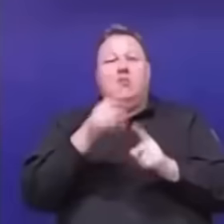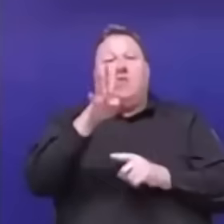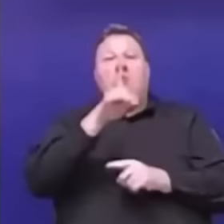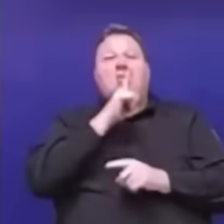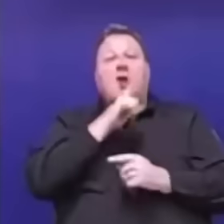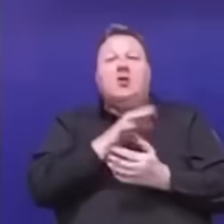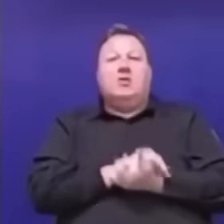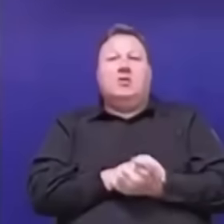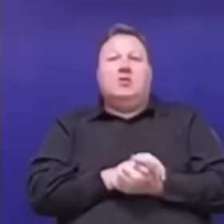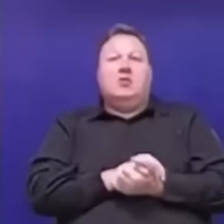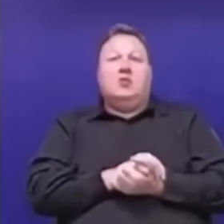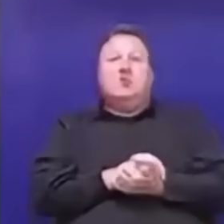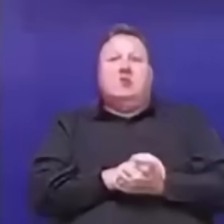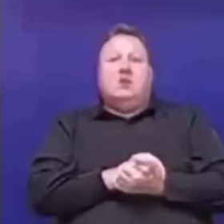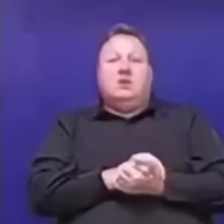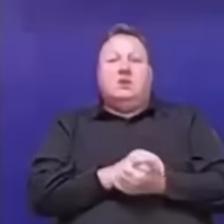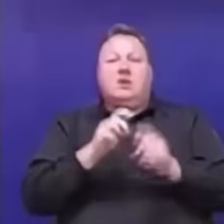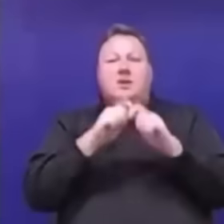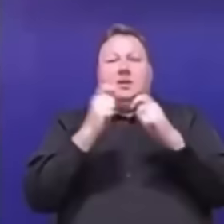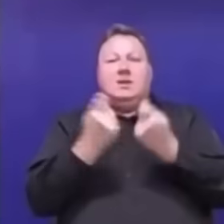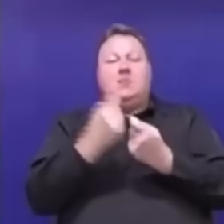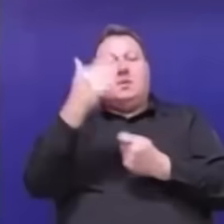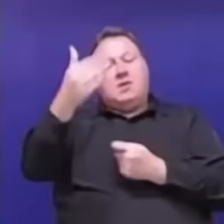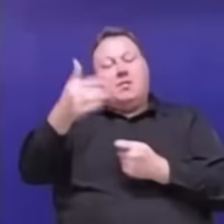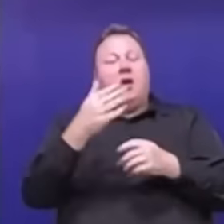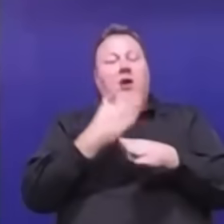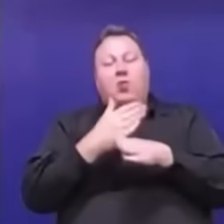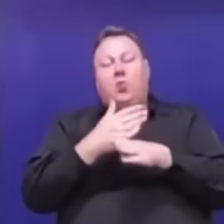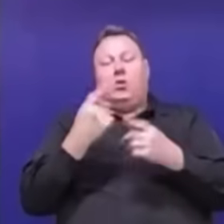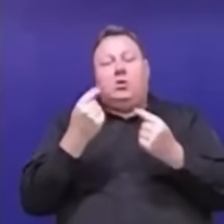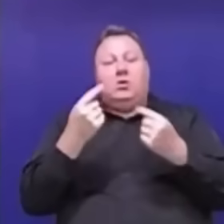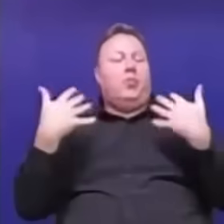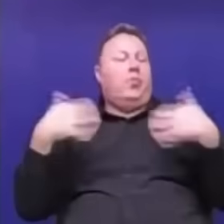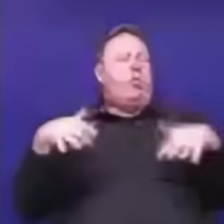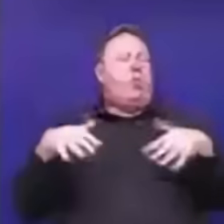I would invite the House to applaud the team in the back for the incredible work that they are doing.